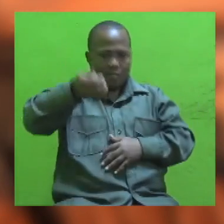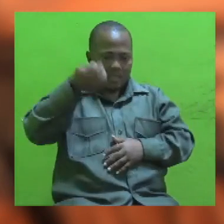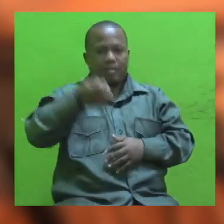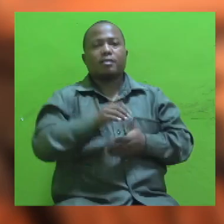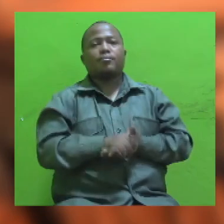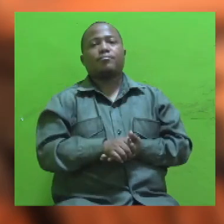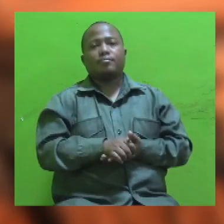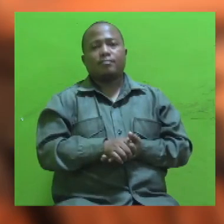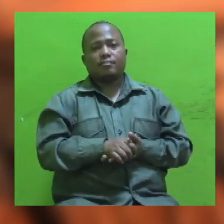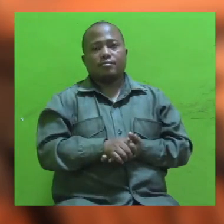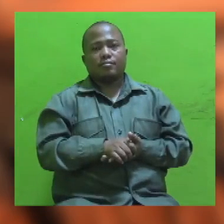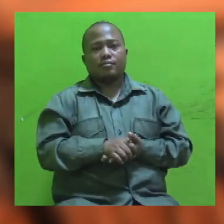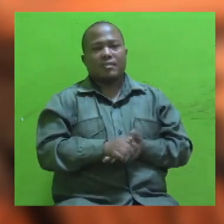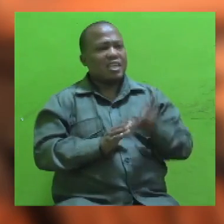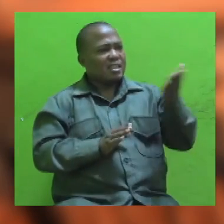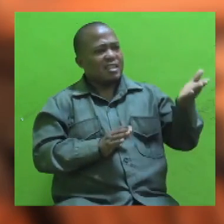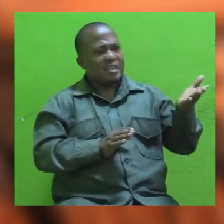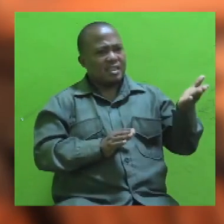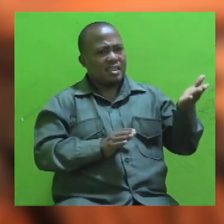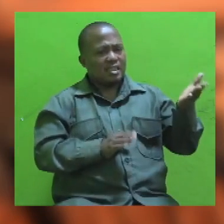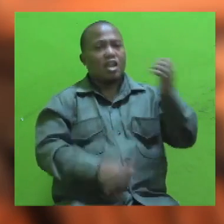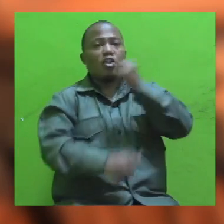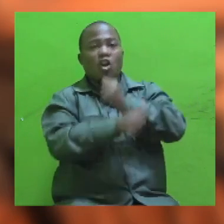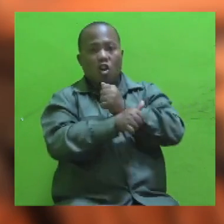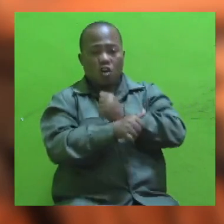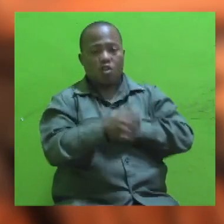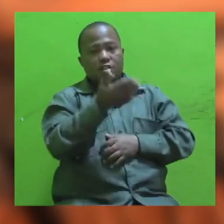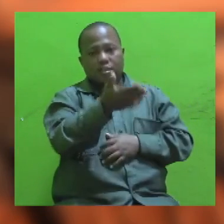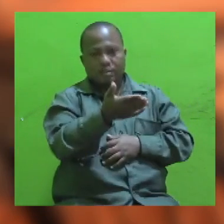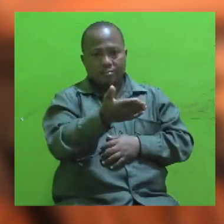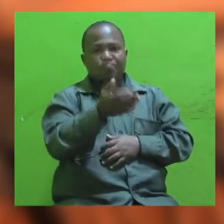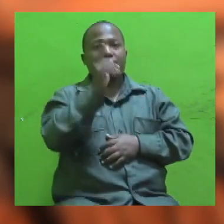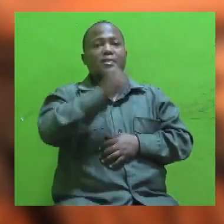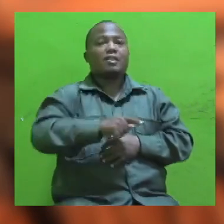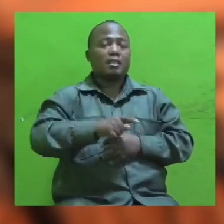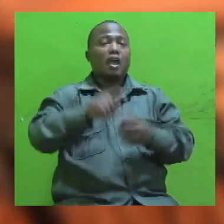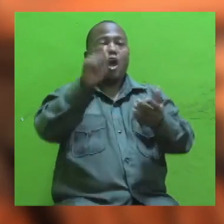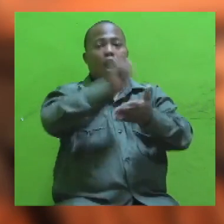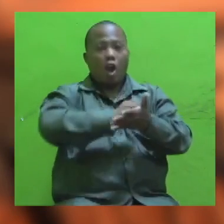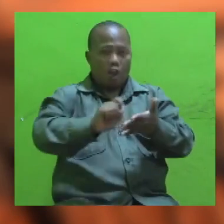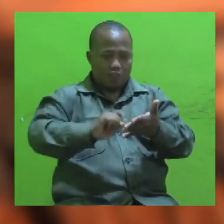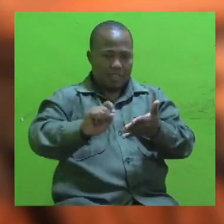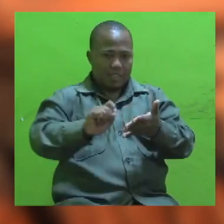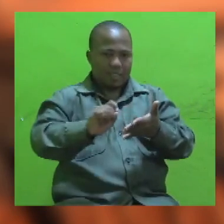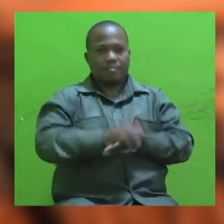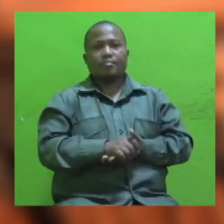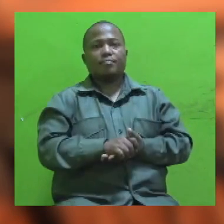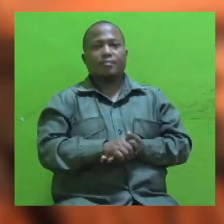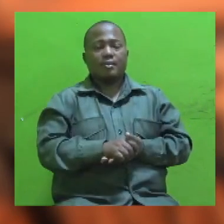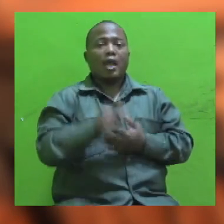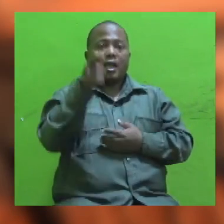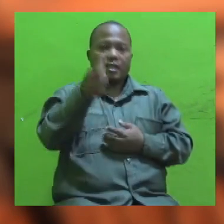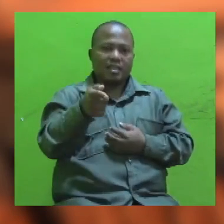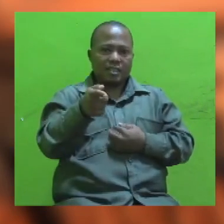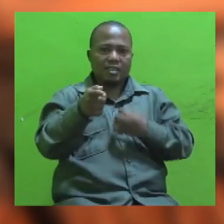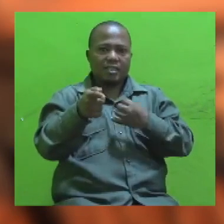together? This ward councillor, he or she runs the office for the period of 5 years and may be